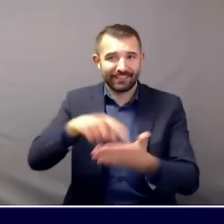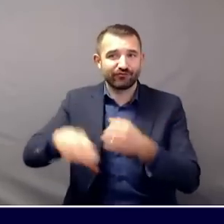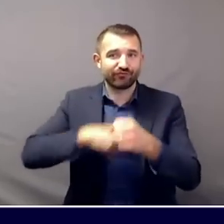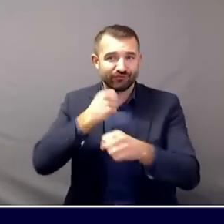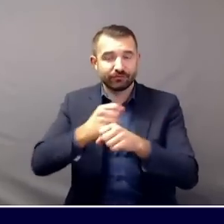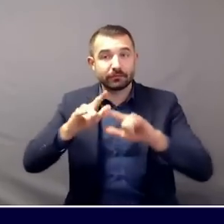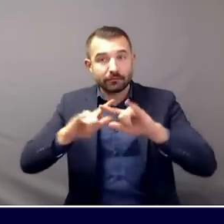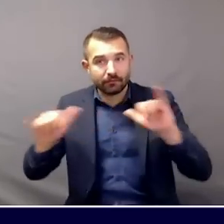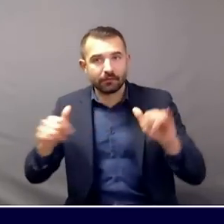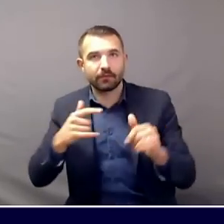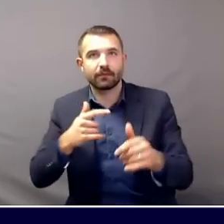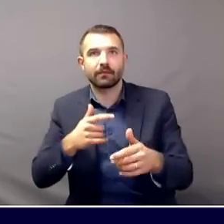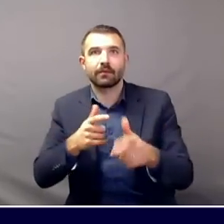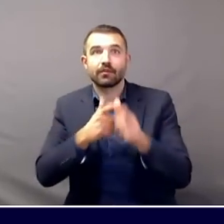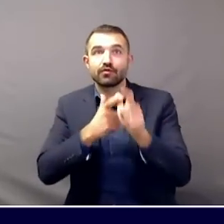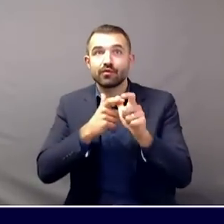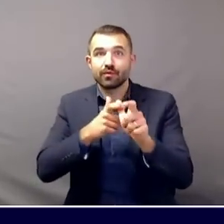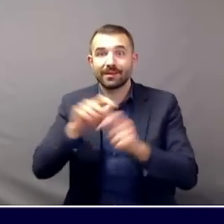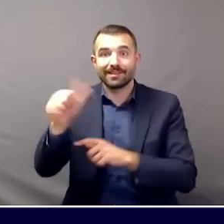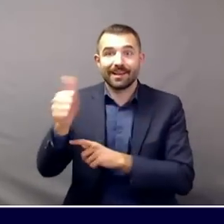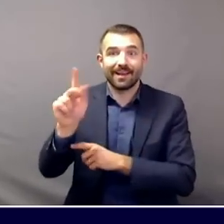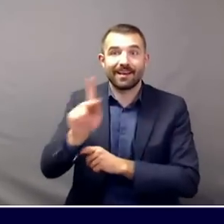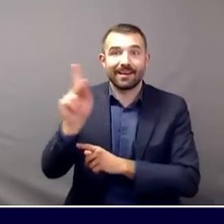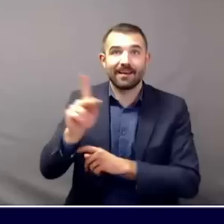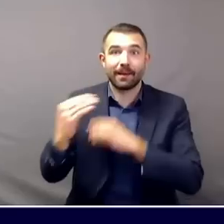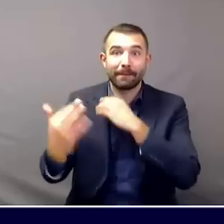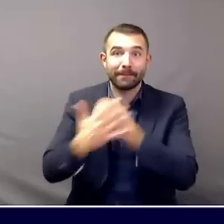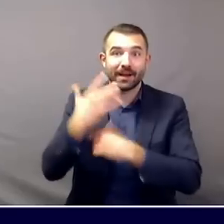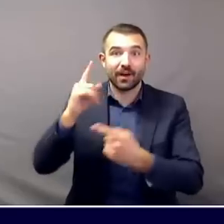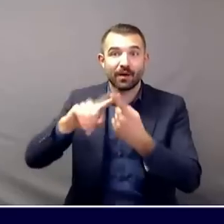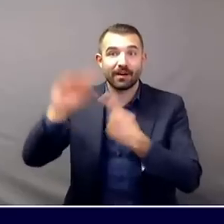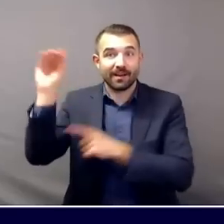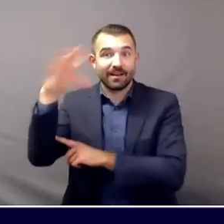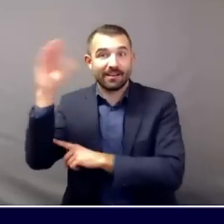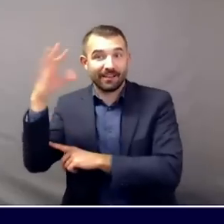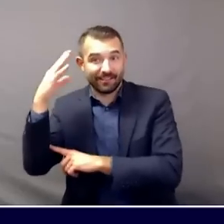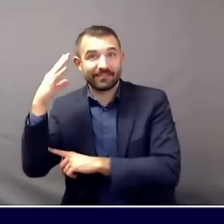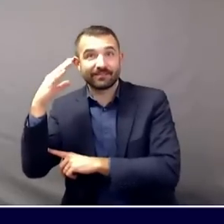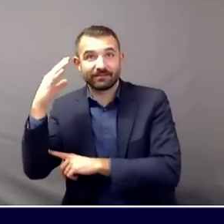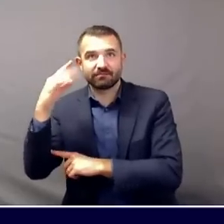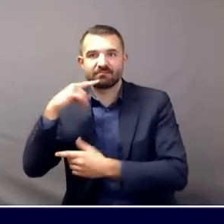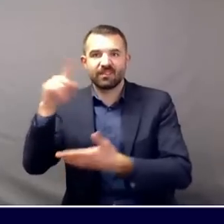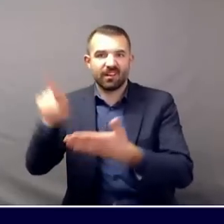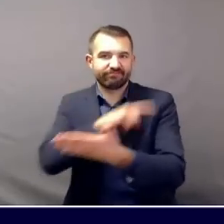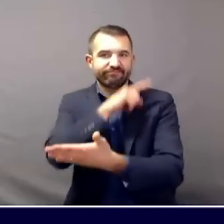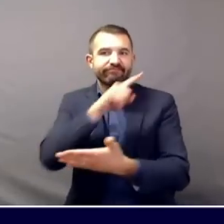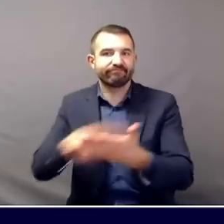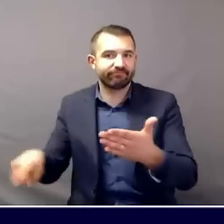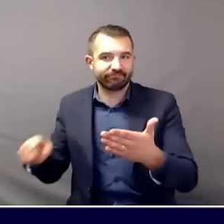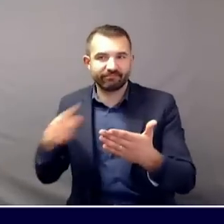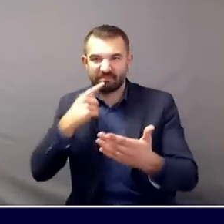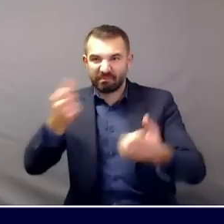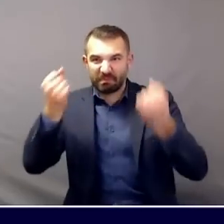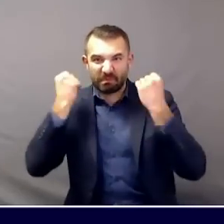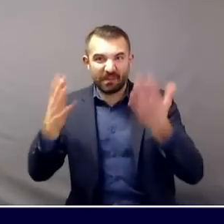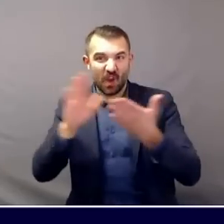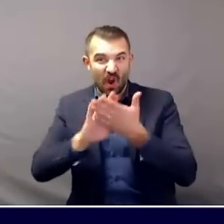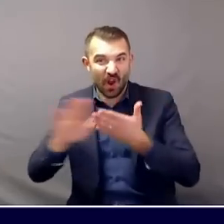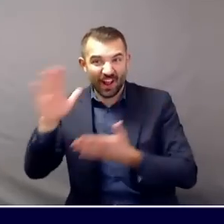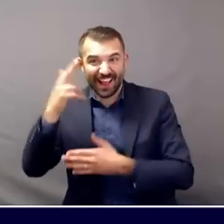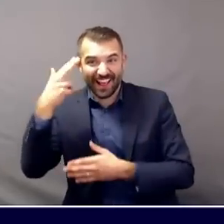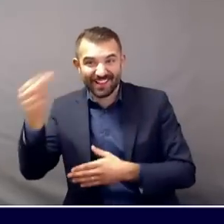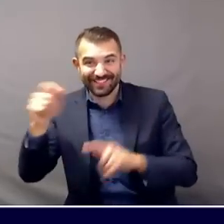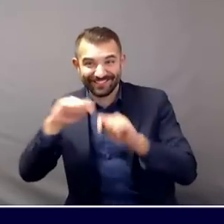this summer and the fall football season got canceled for colleges and high schools in Maine. We recognize that it is